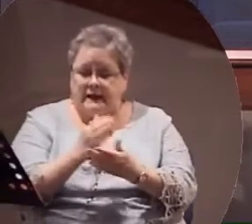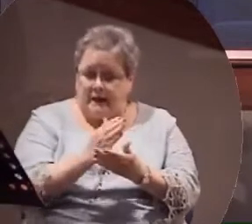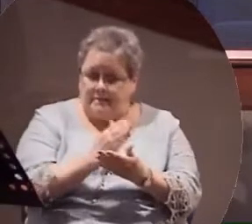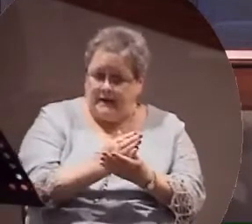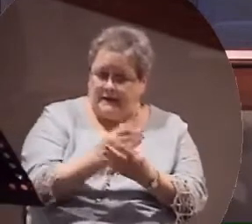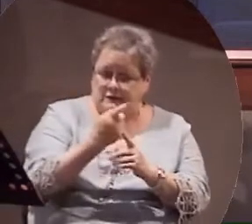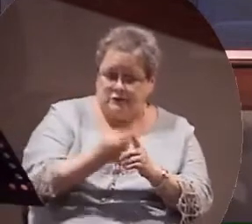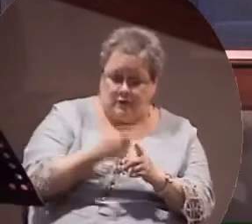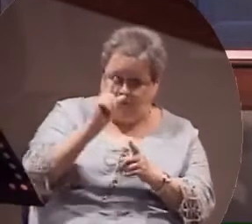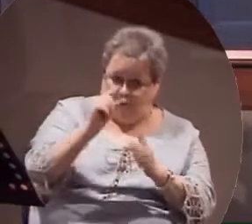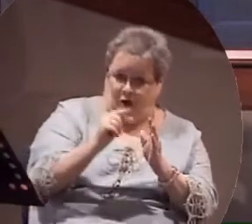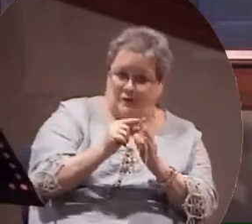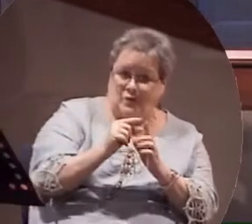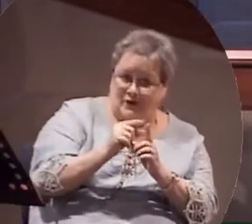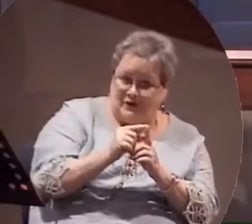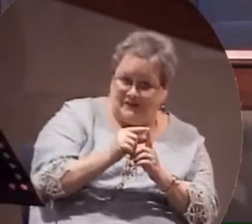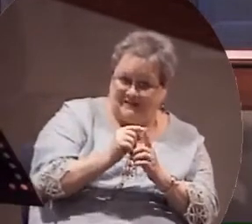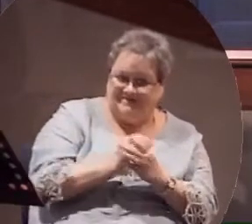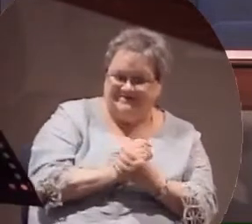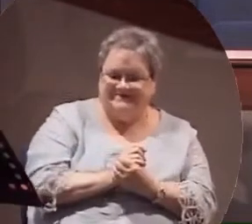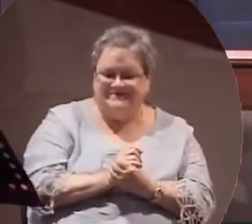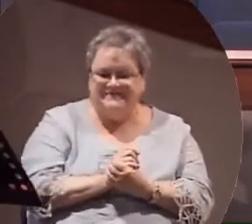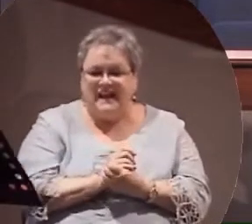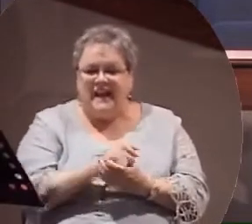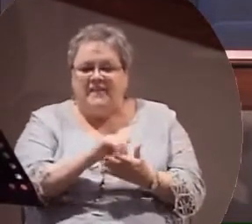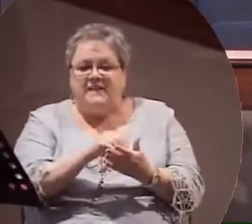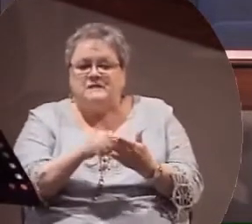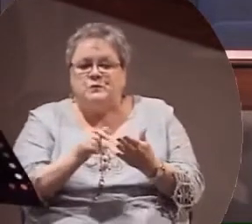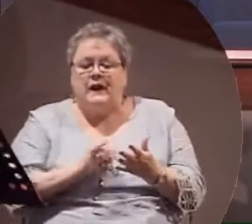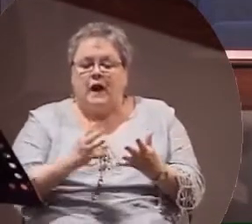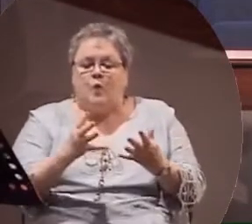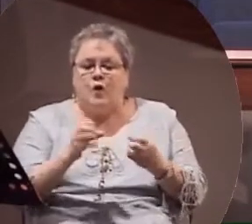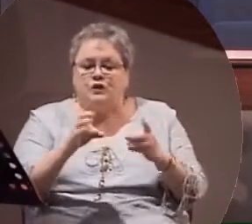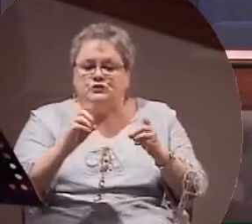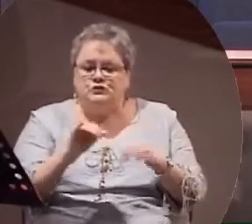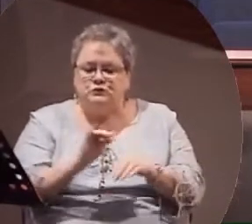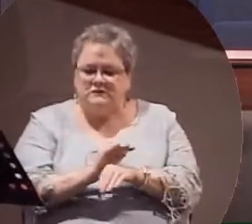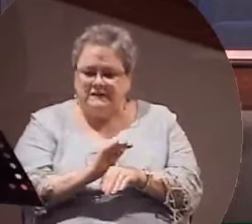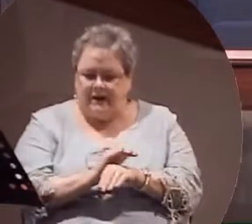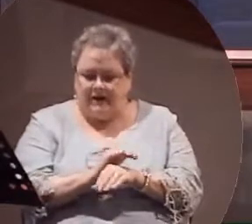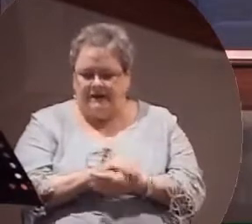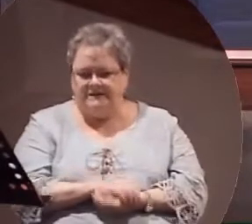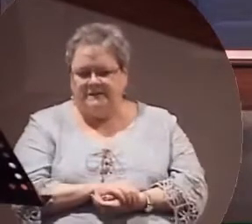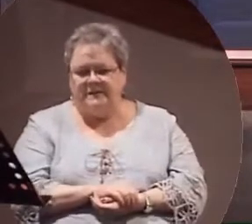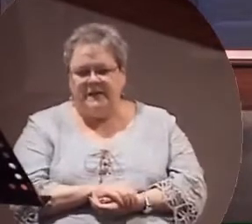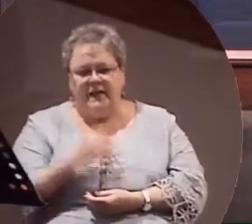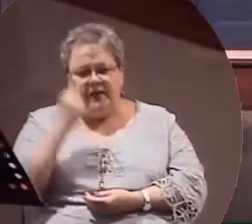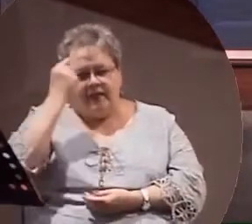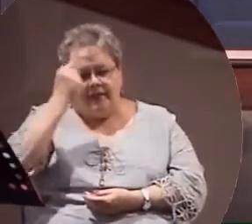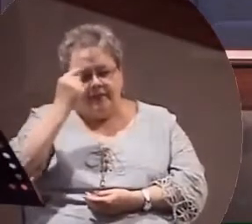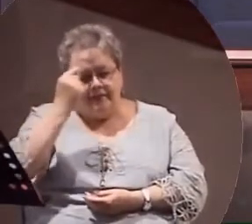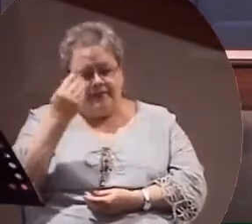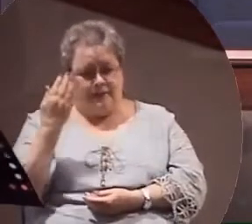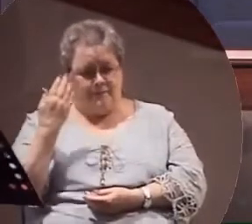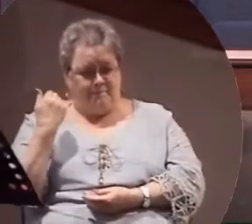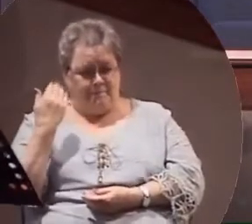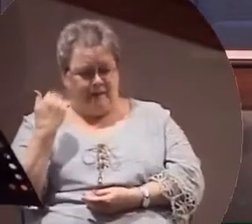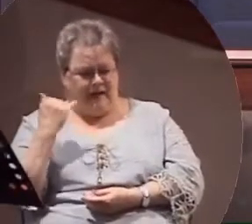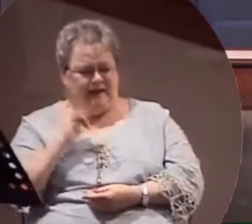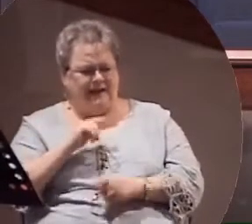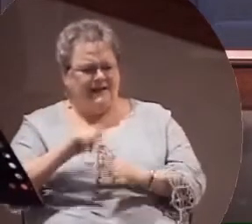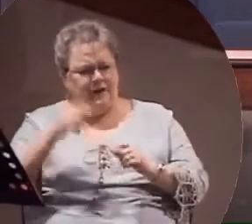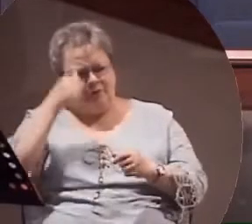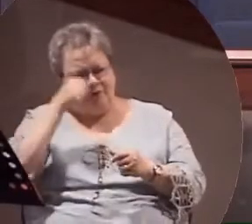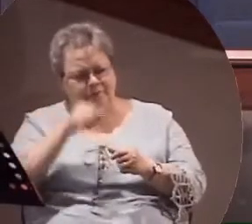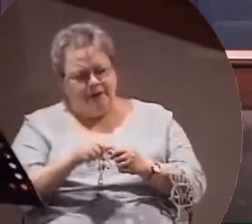from just one word. And that's what I want to do in this service tonight. If you'll think back, and I can't remember